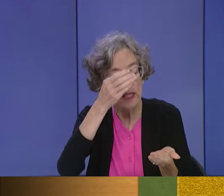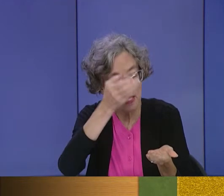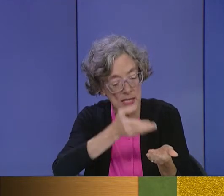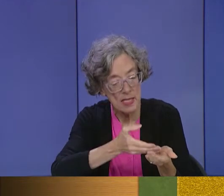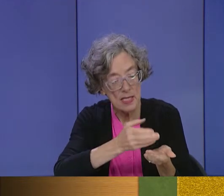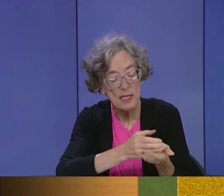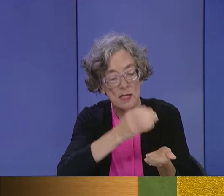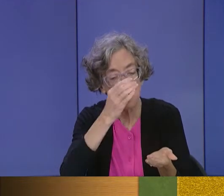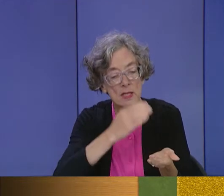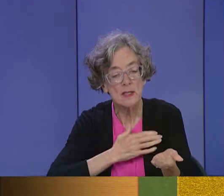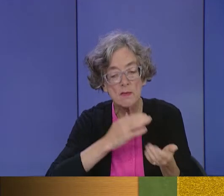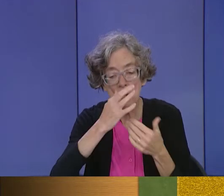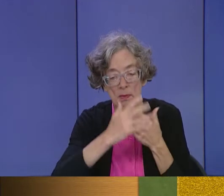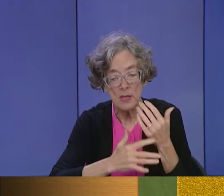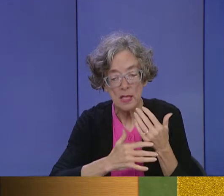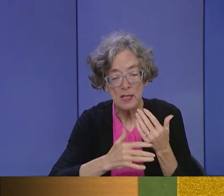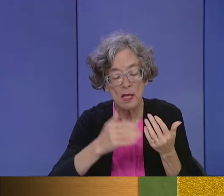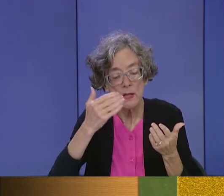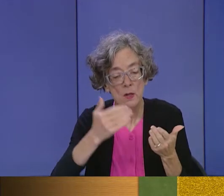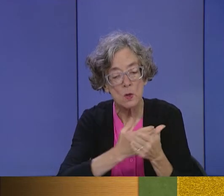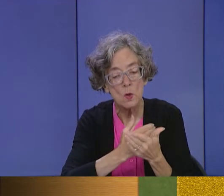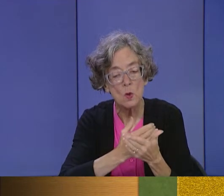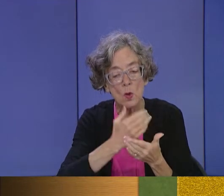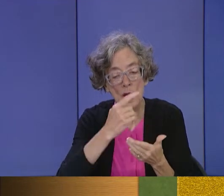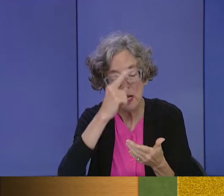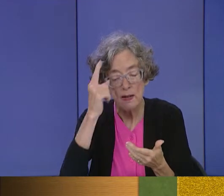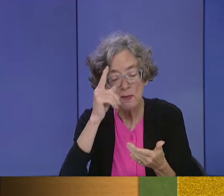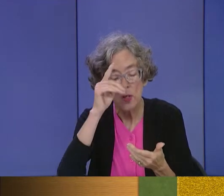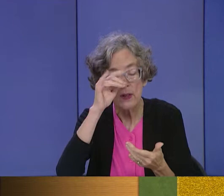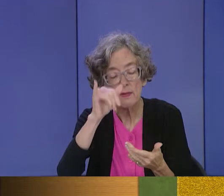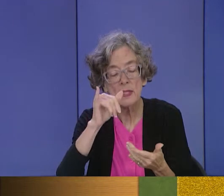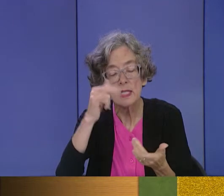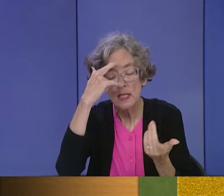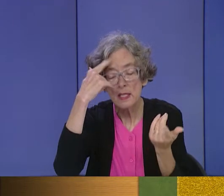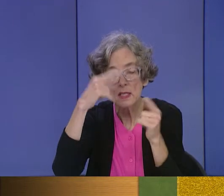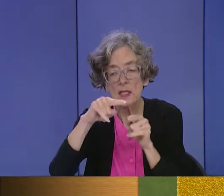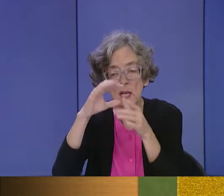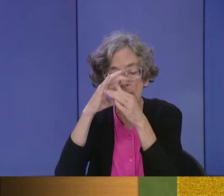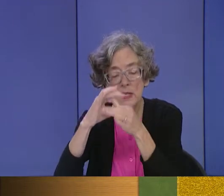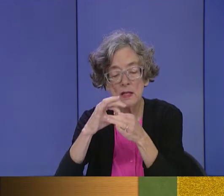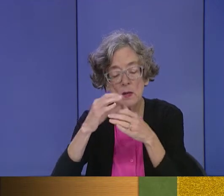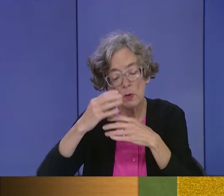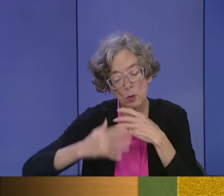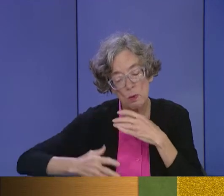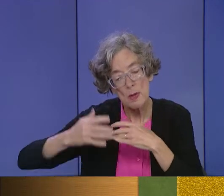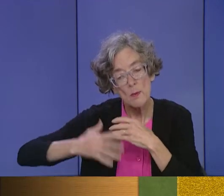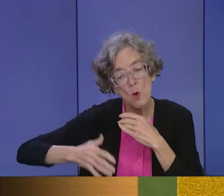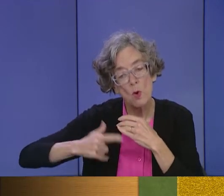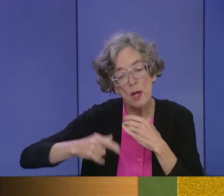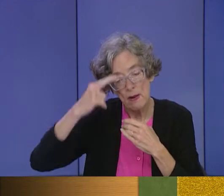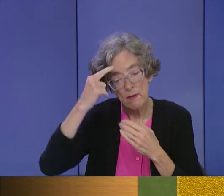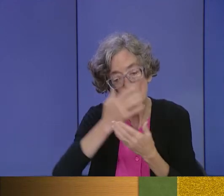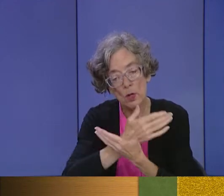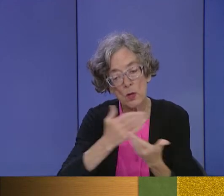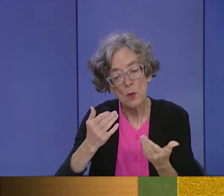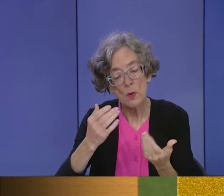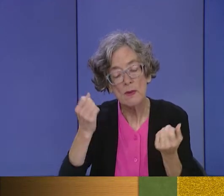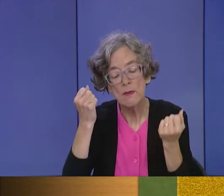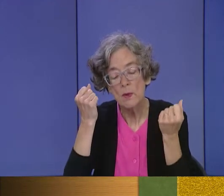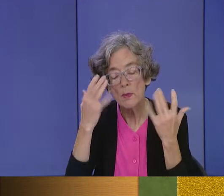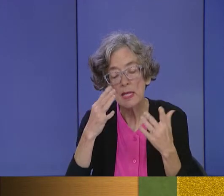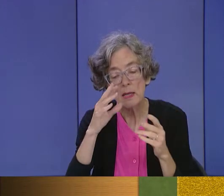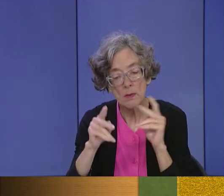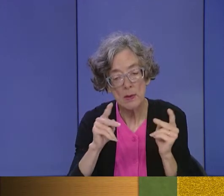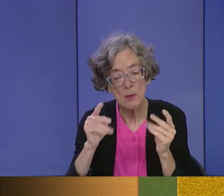the chalice of my blood, the blood of the new and eternal covenant, which will be poured out for you and for many for